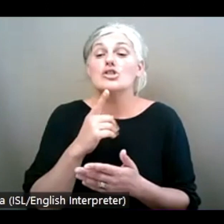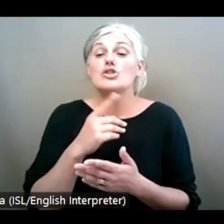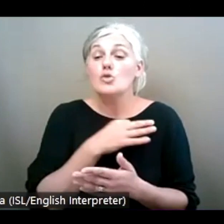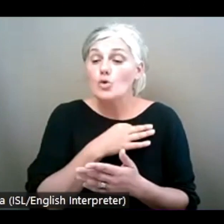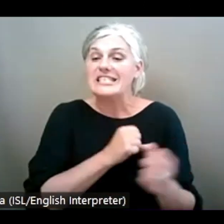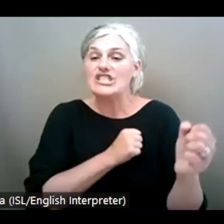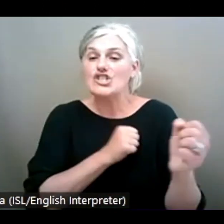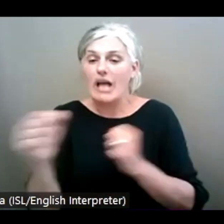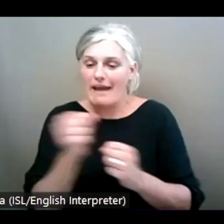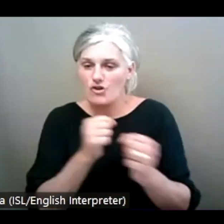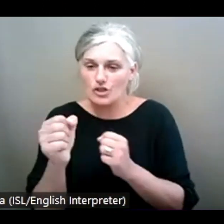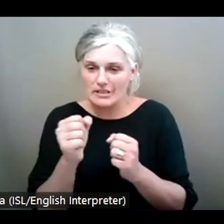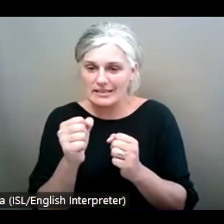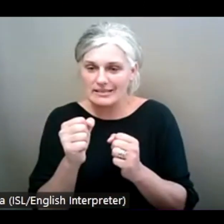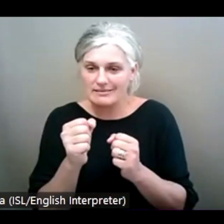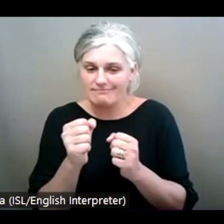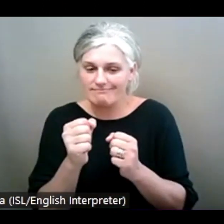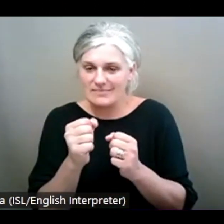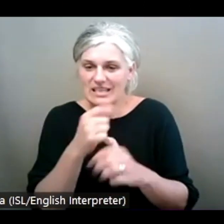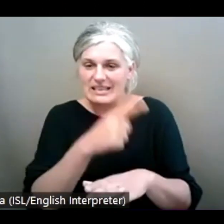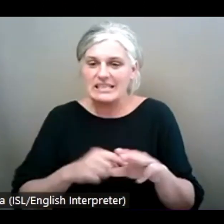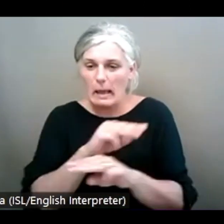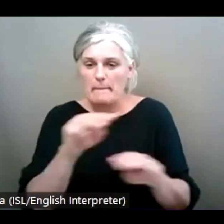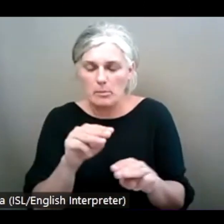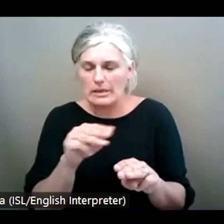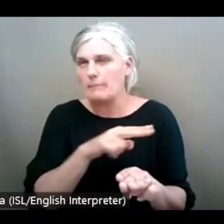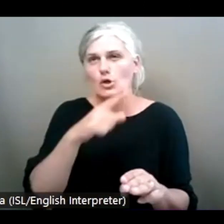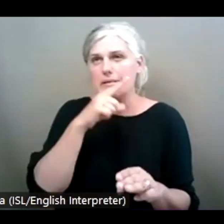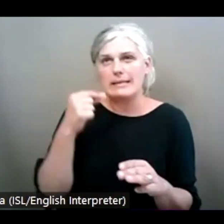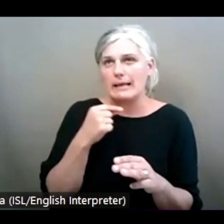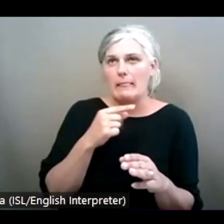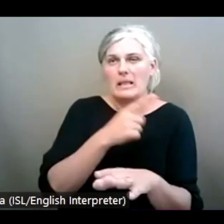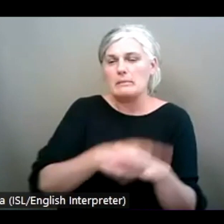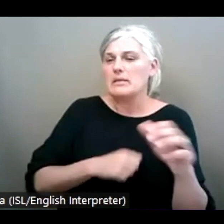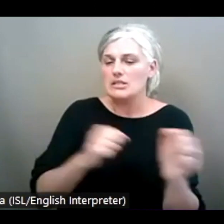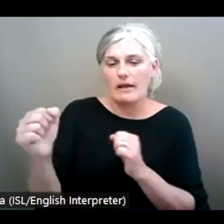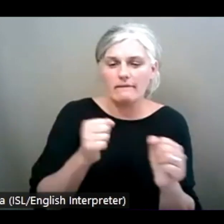servicing disabled people. And I'm not saying disability service